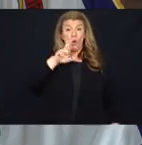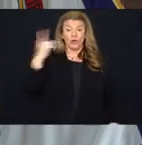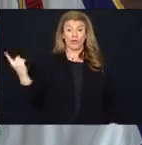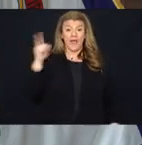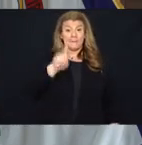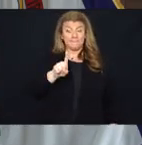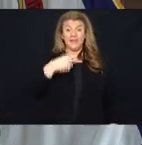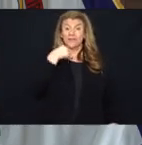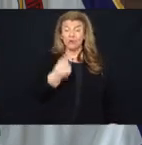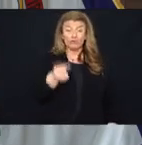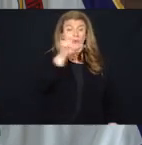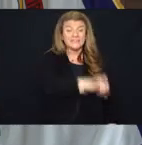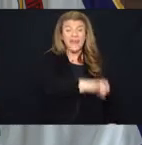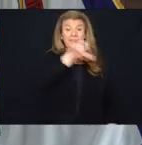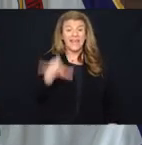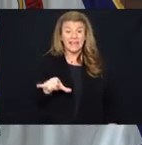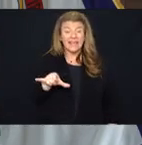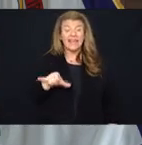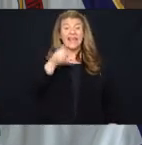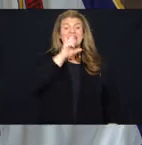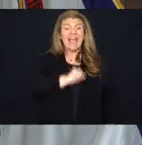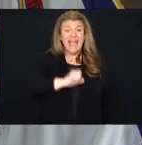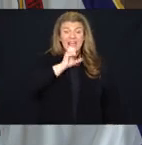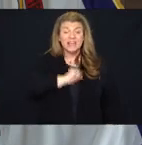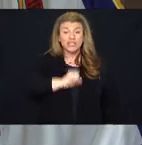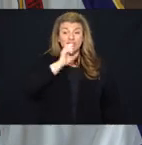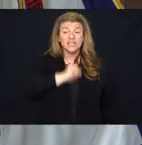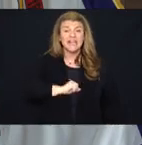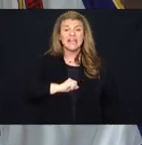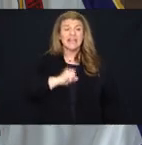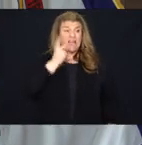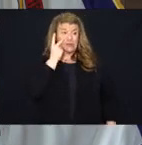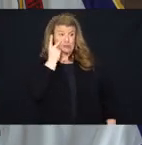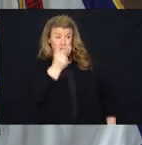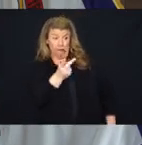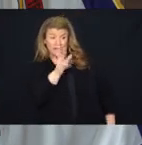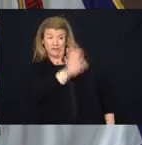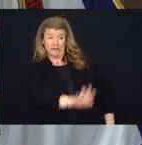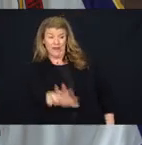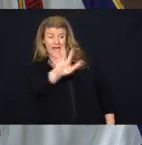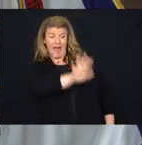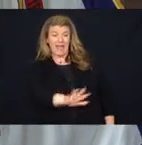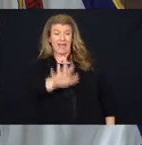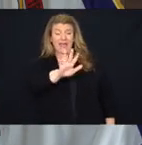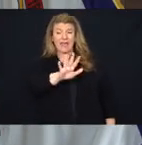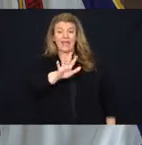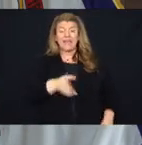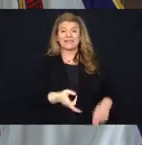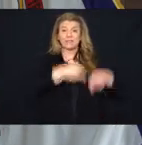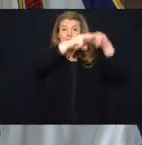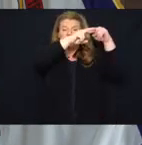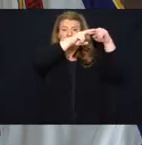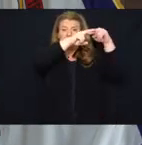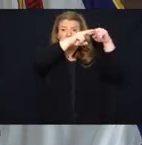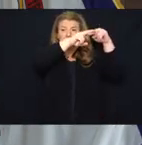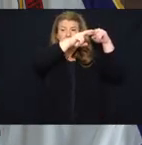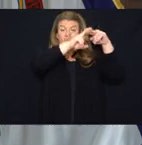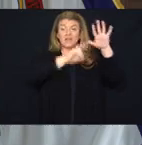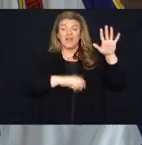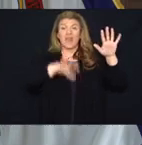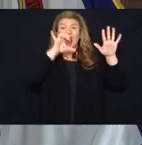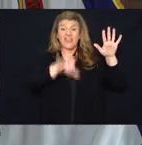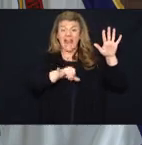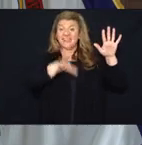and told you the same thing. The age is looking like it is moving up, and that is a